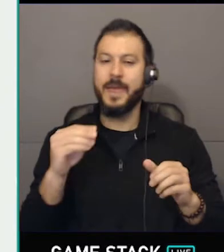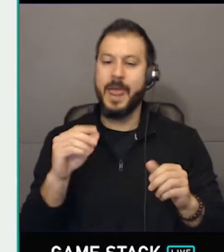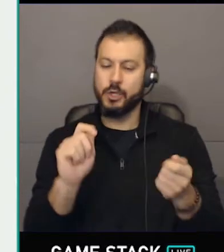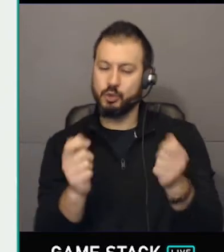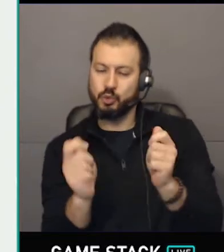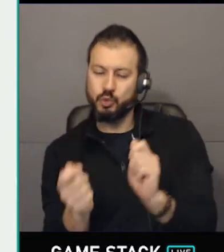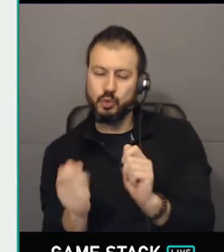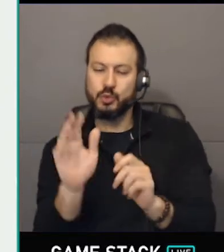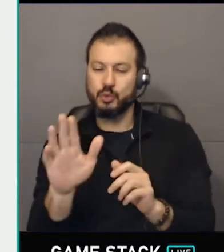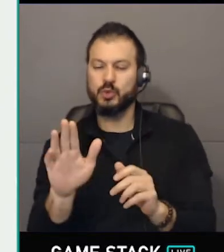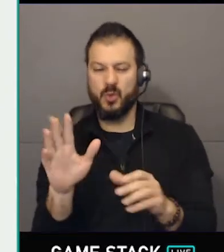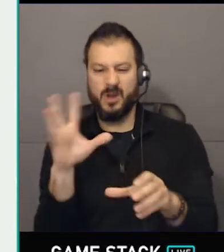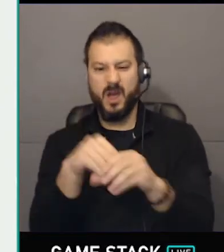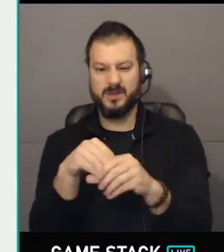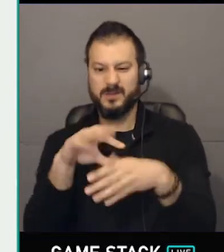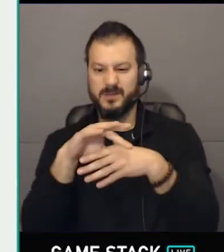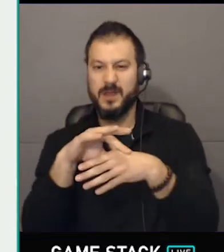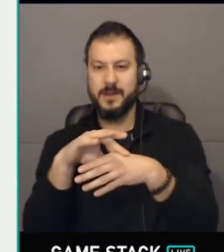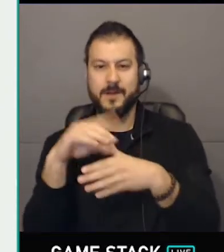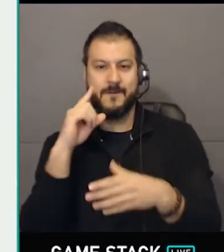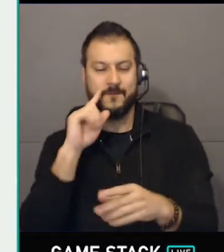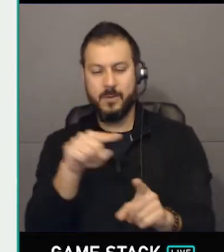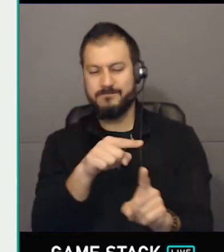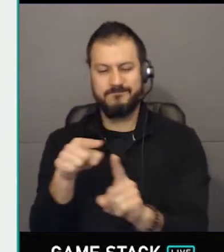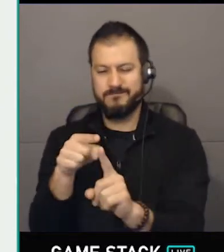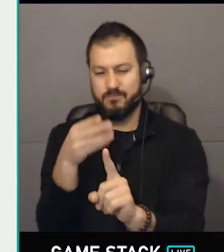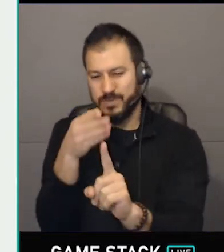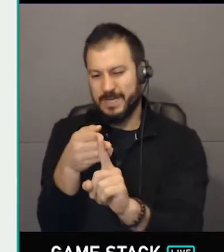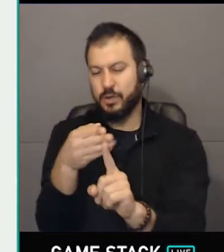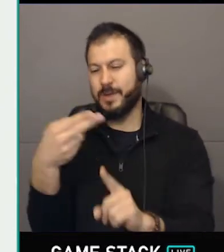to optimize for a particular HDR display.